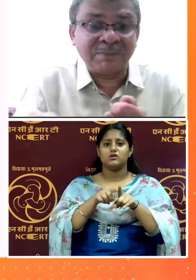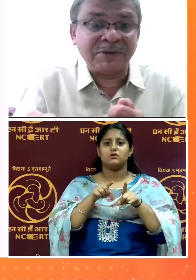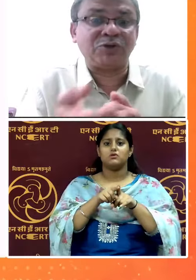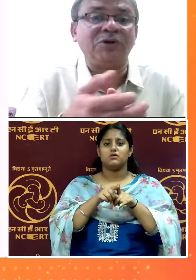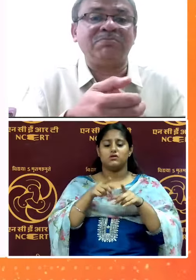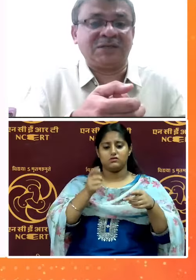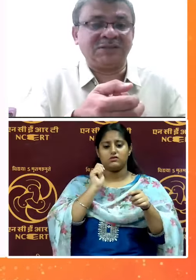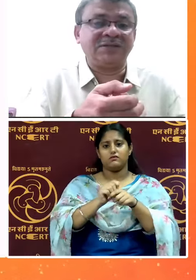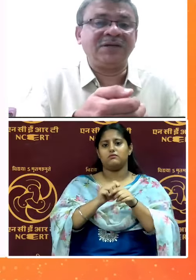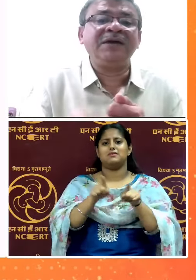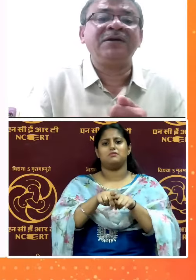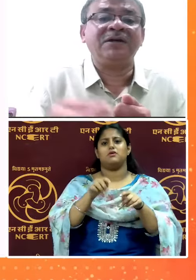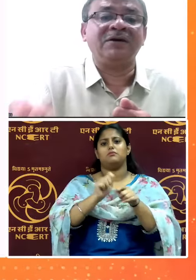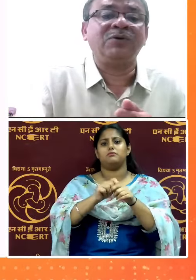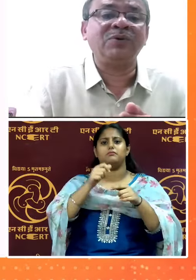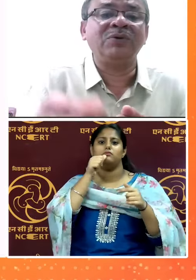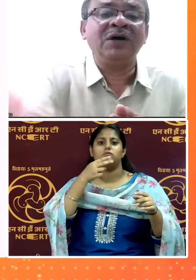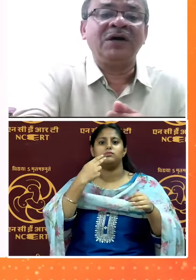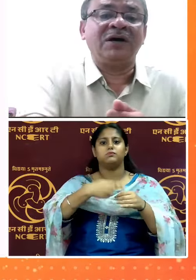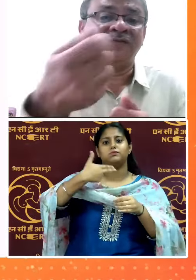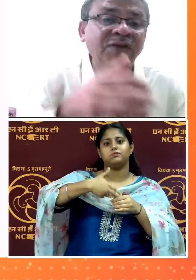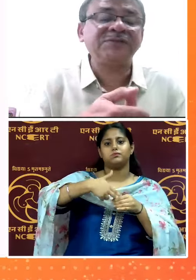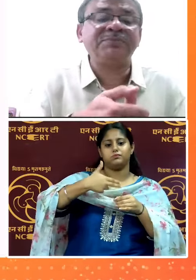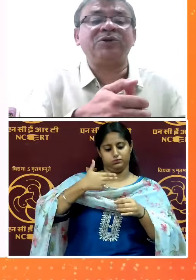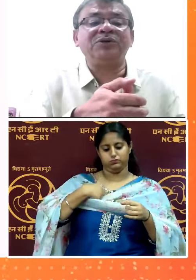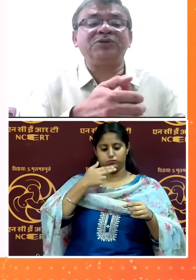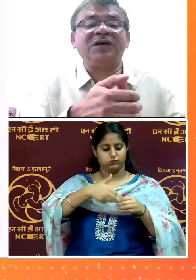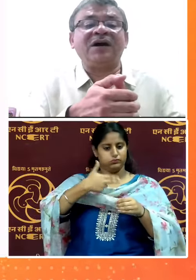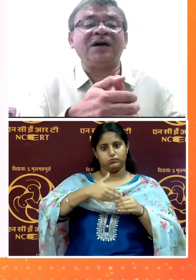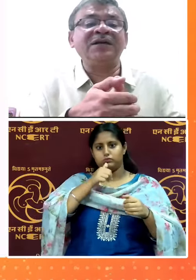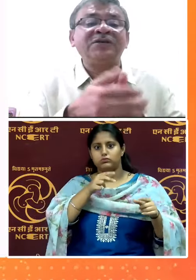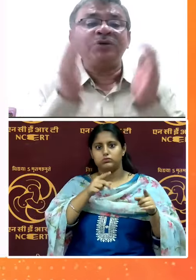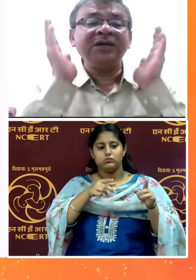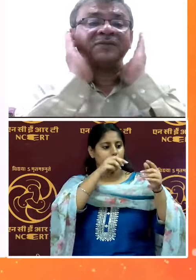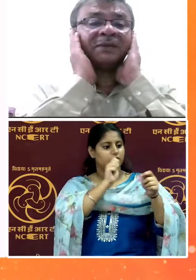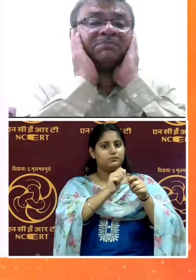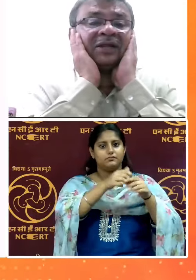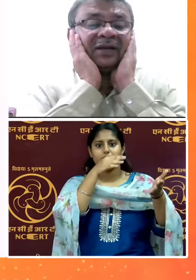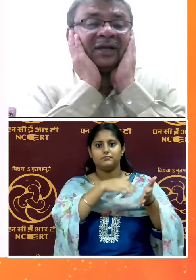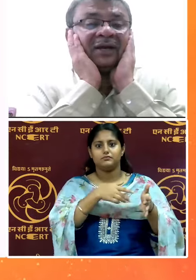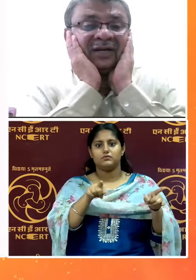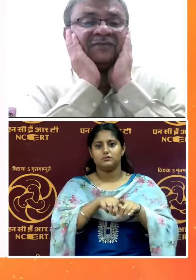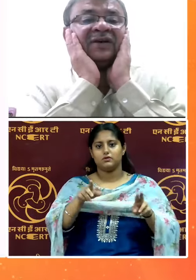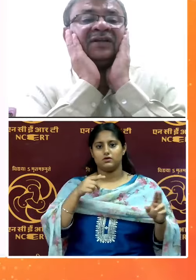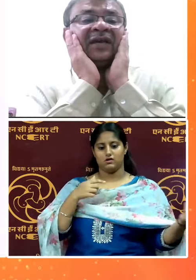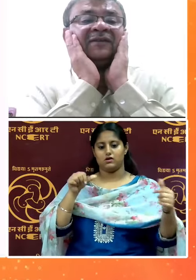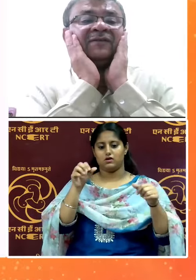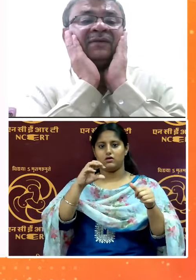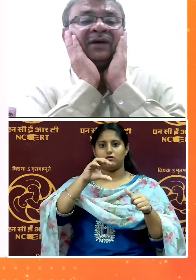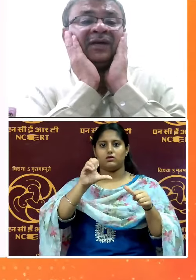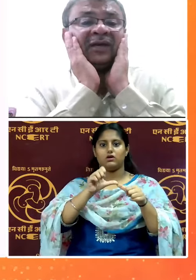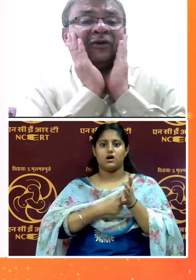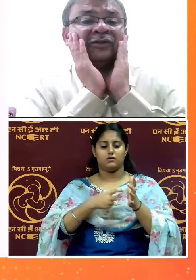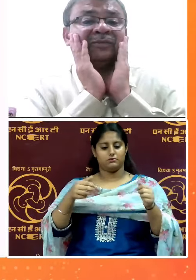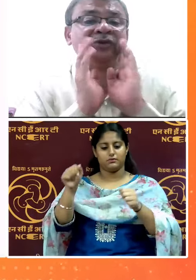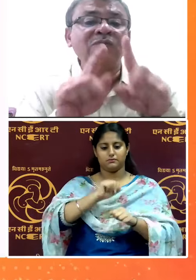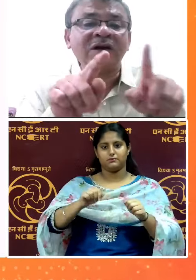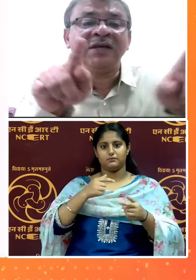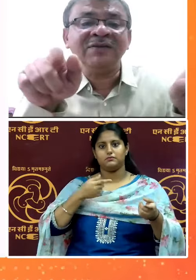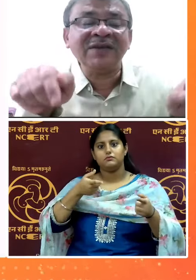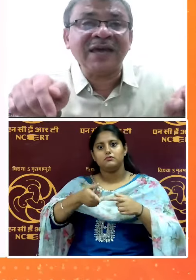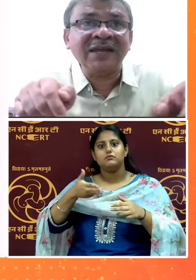working in a petrol bunk. Okay, who fills petrol to the car. So he is completely deaf and he cannot